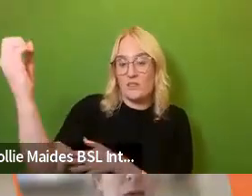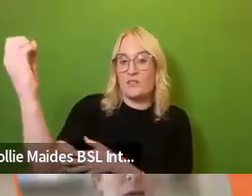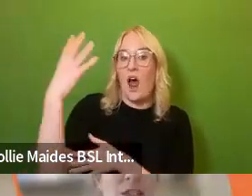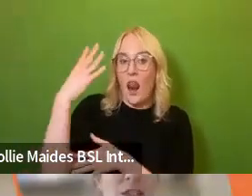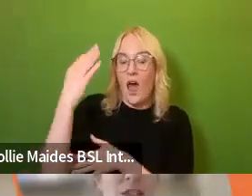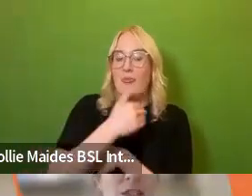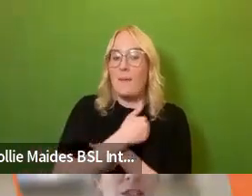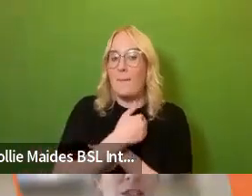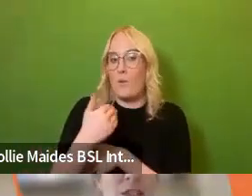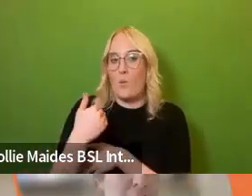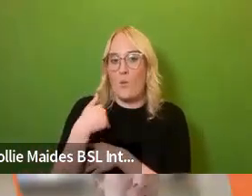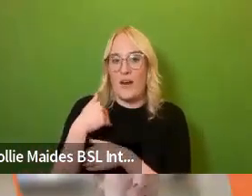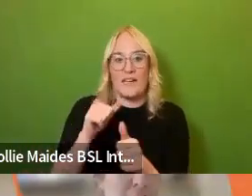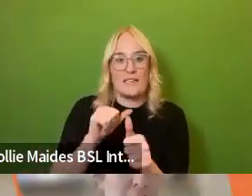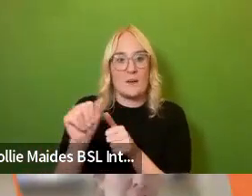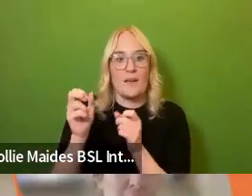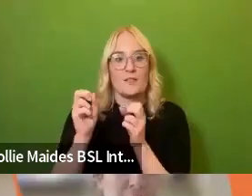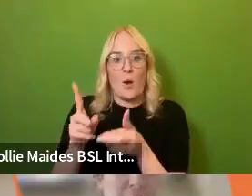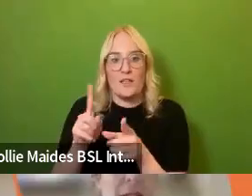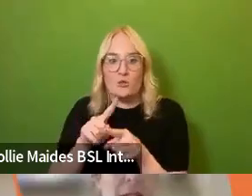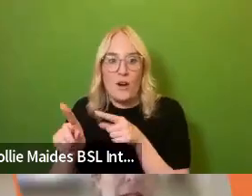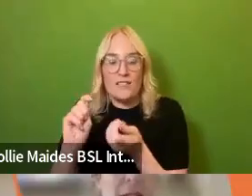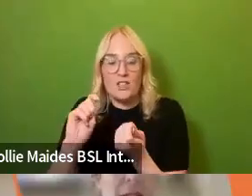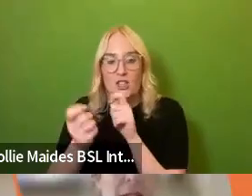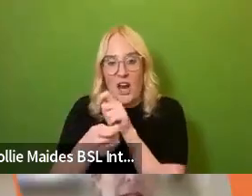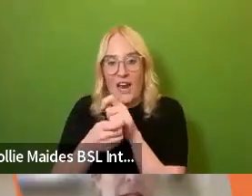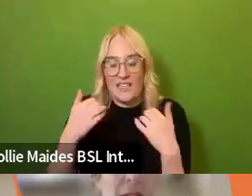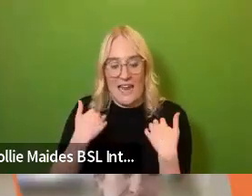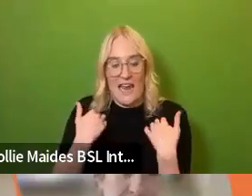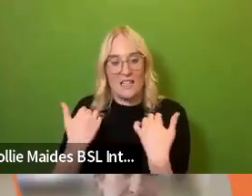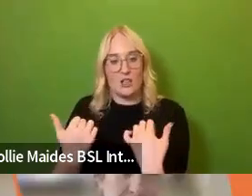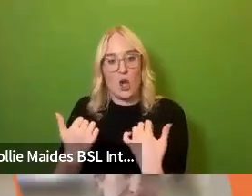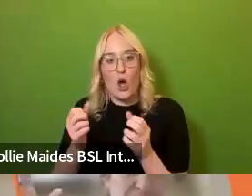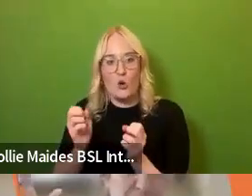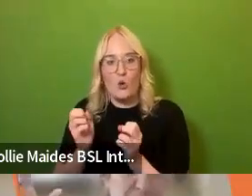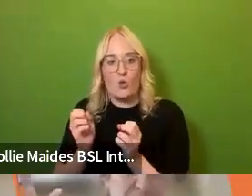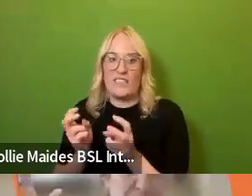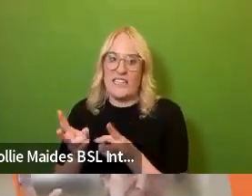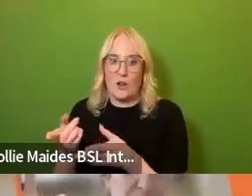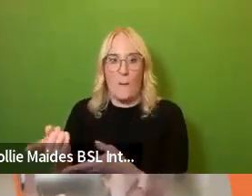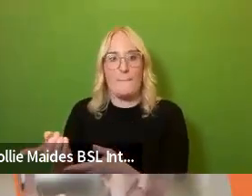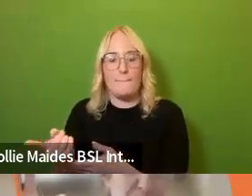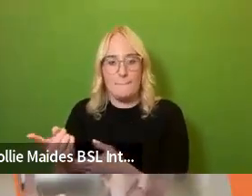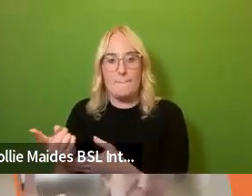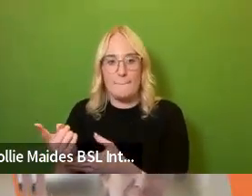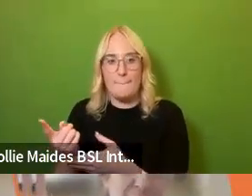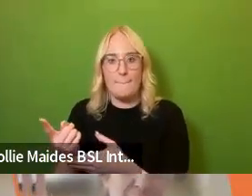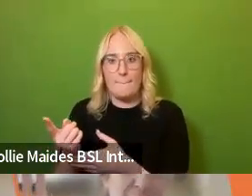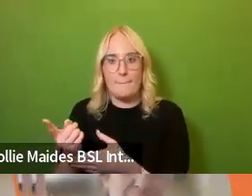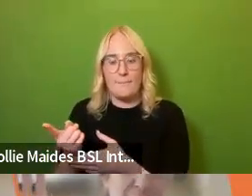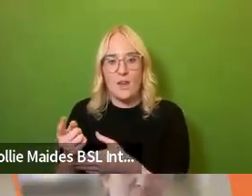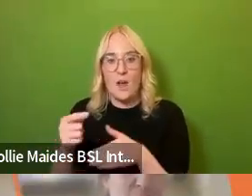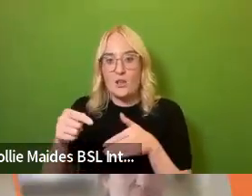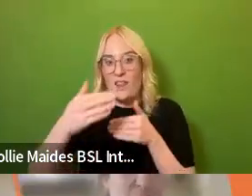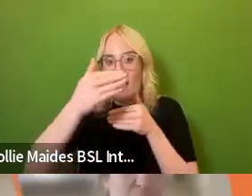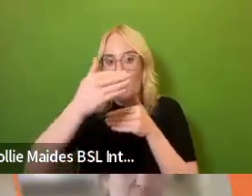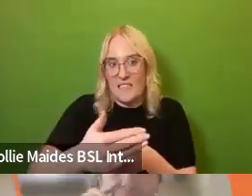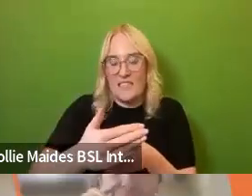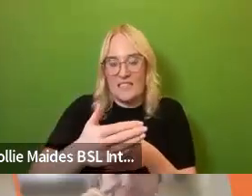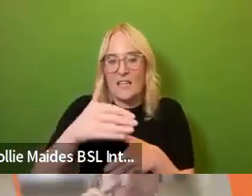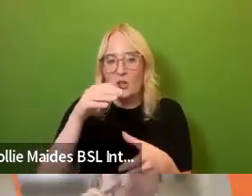way to shift that internal rhythm. Right, so that's the part around sleep. We know